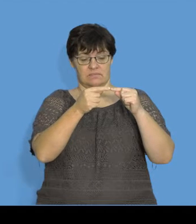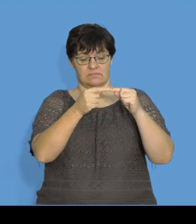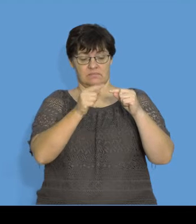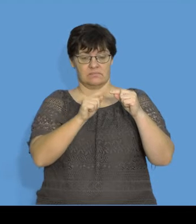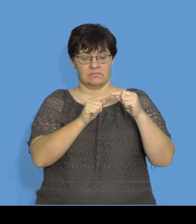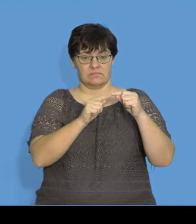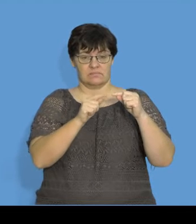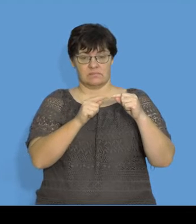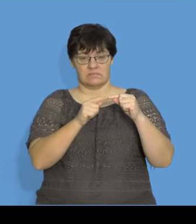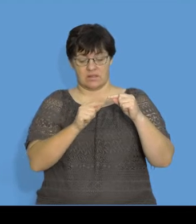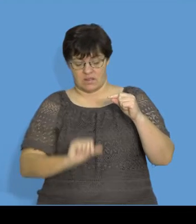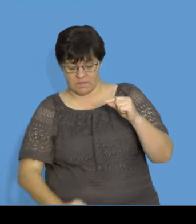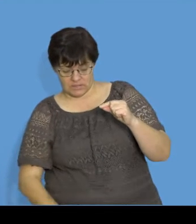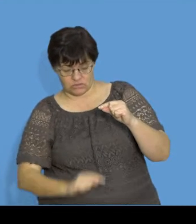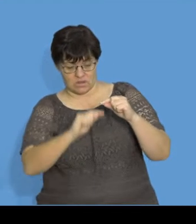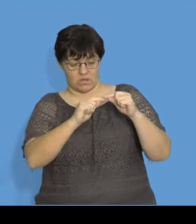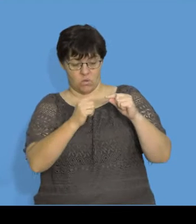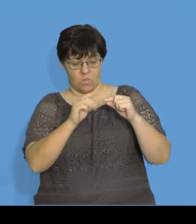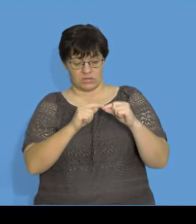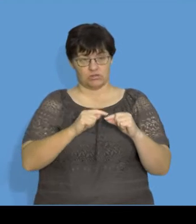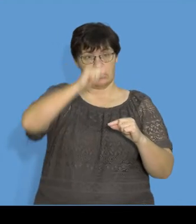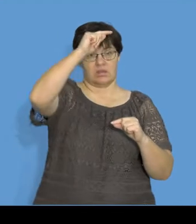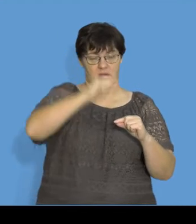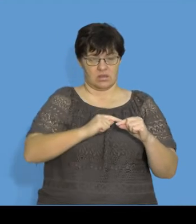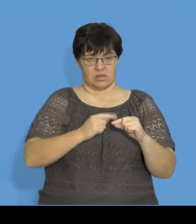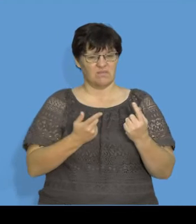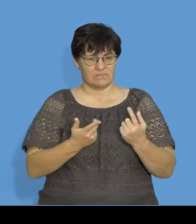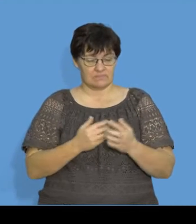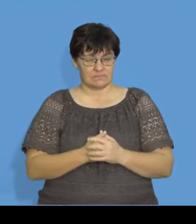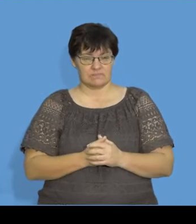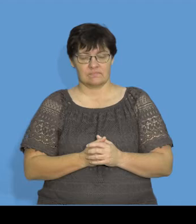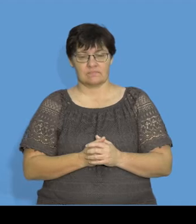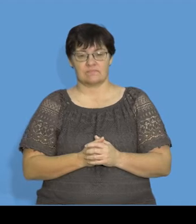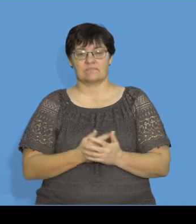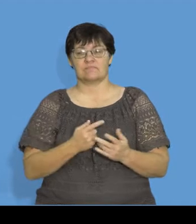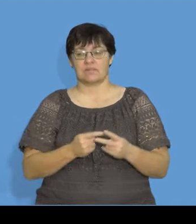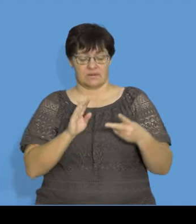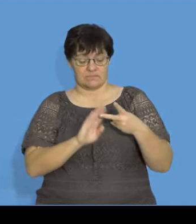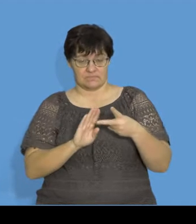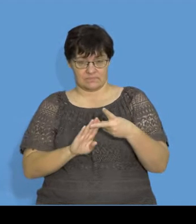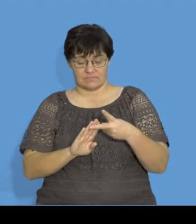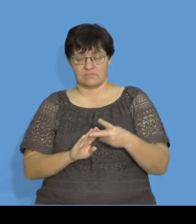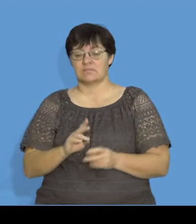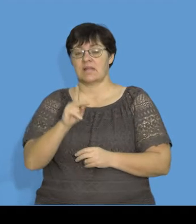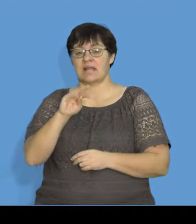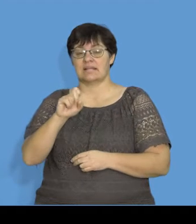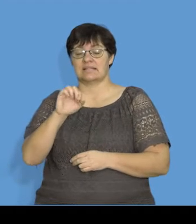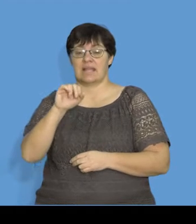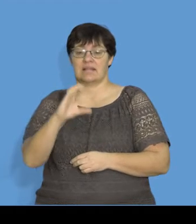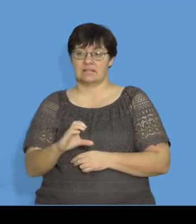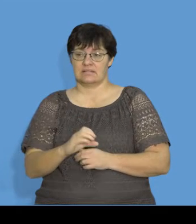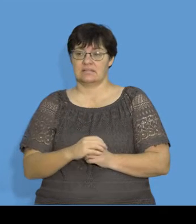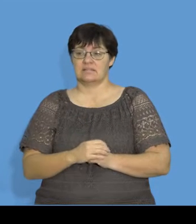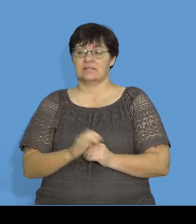we need to know where I'm measuring it from. Then we have kinetic energy, and that's the energy an